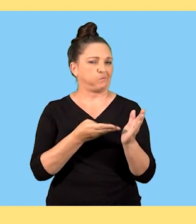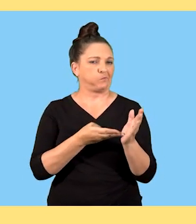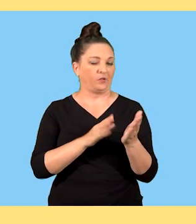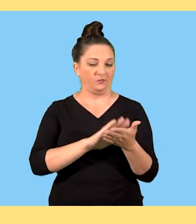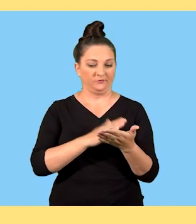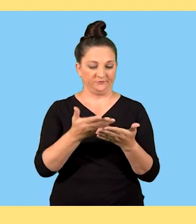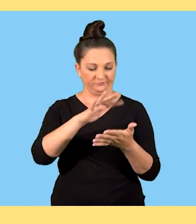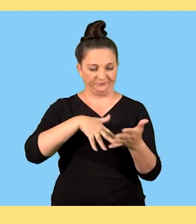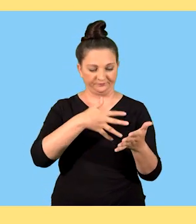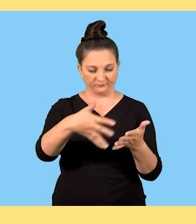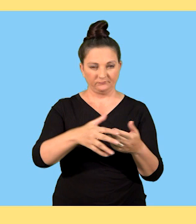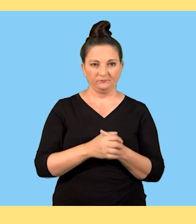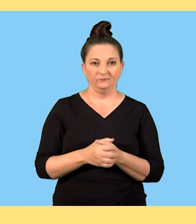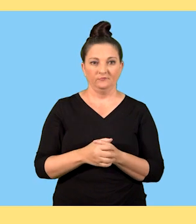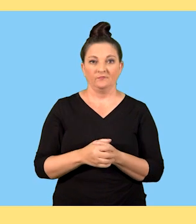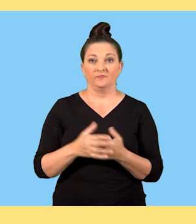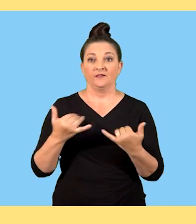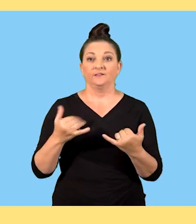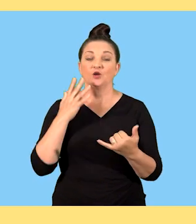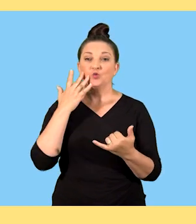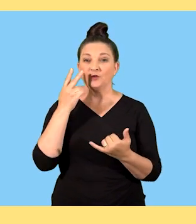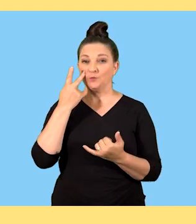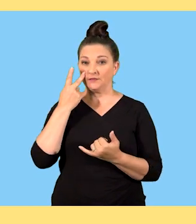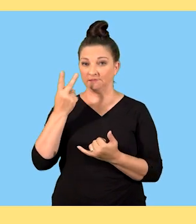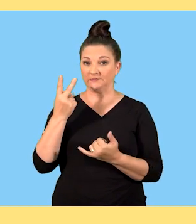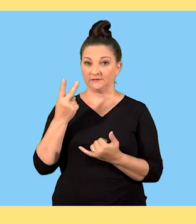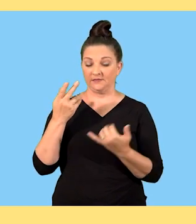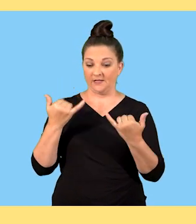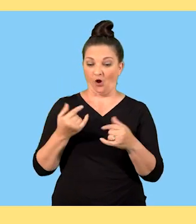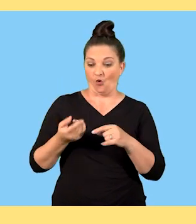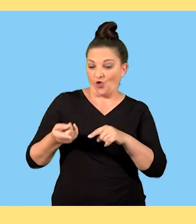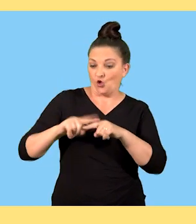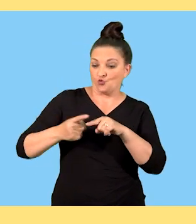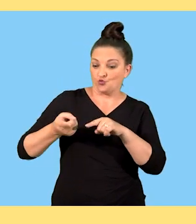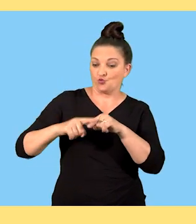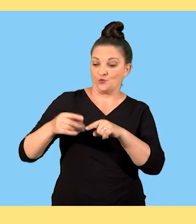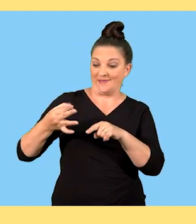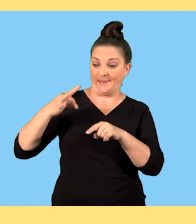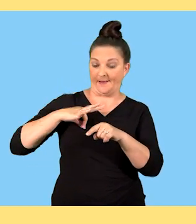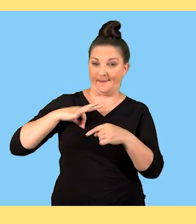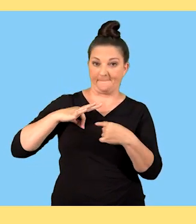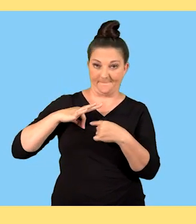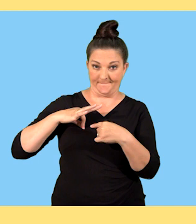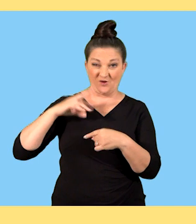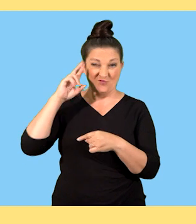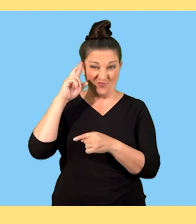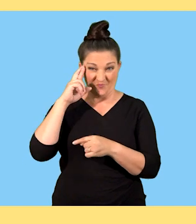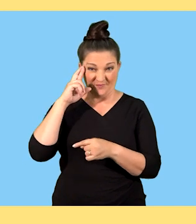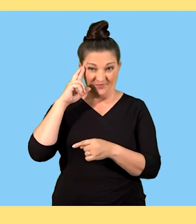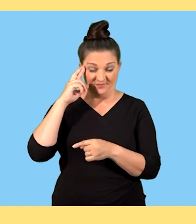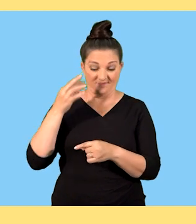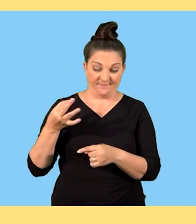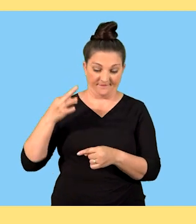was nothing recorded. Therefore, it means when we come to the post-adjustment trial balance, we have